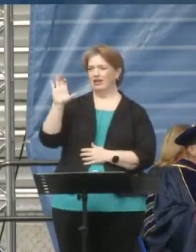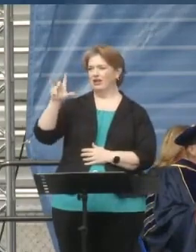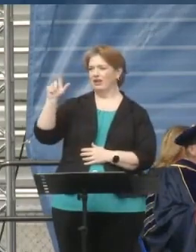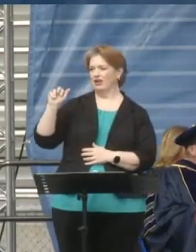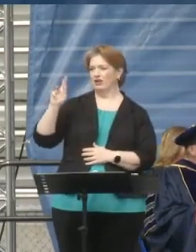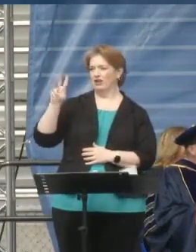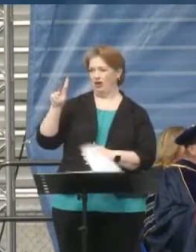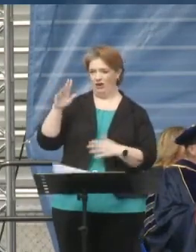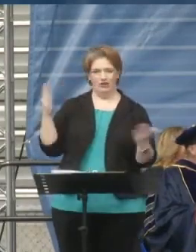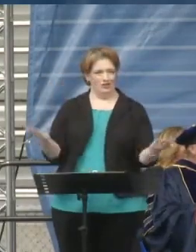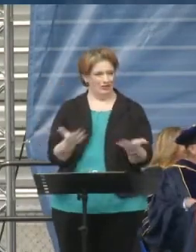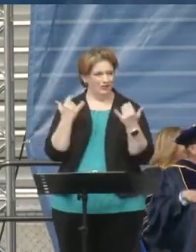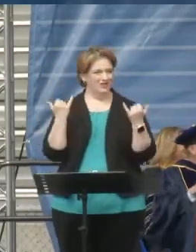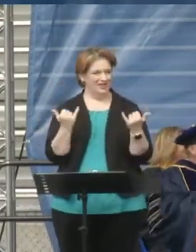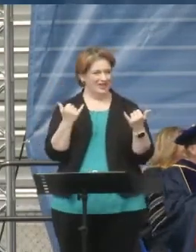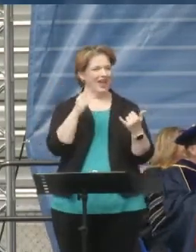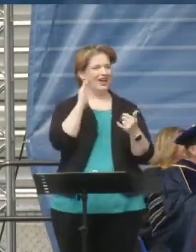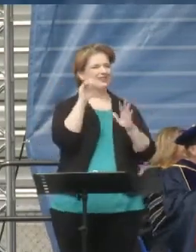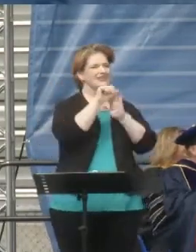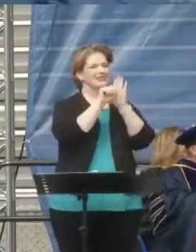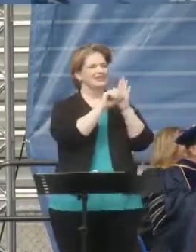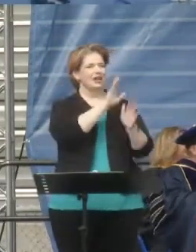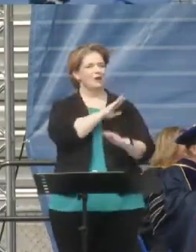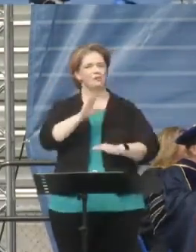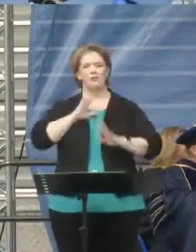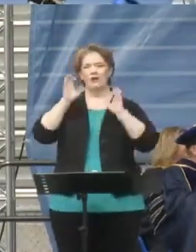us today.